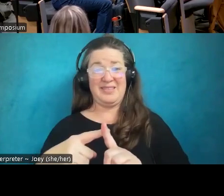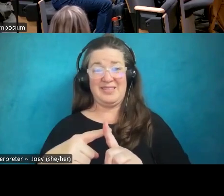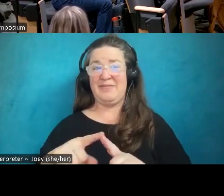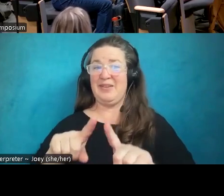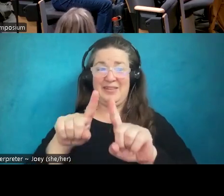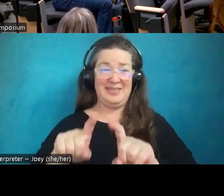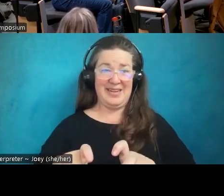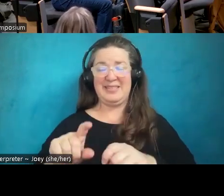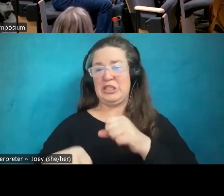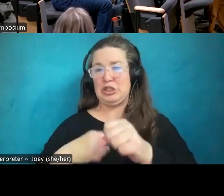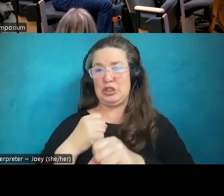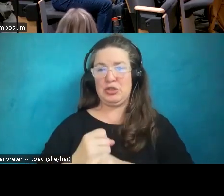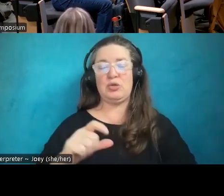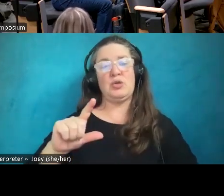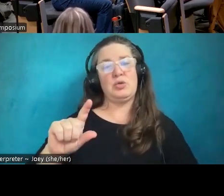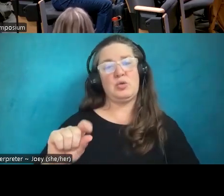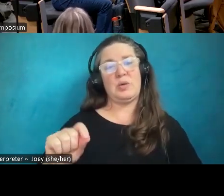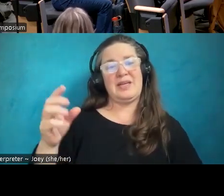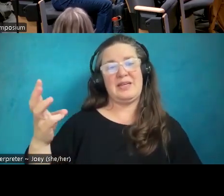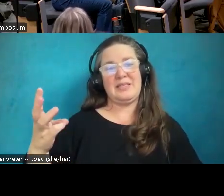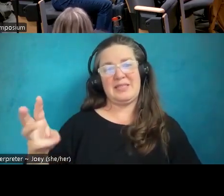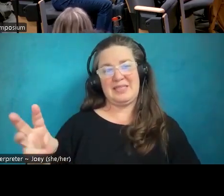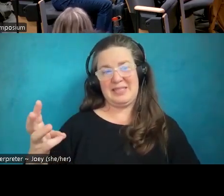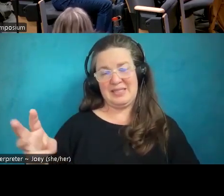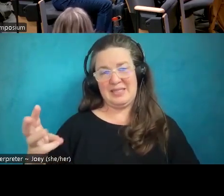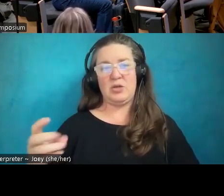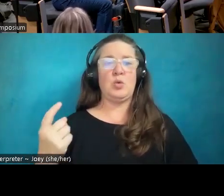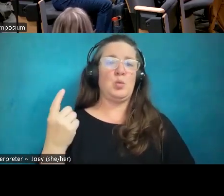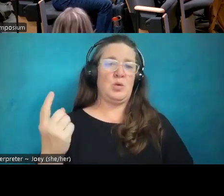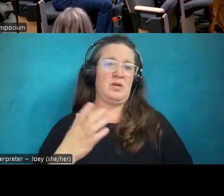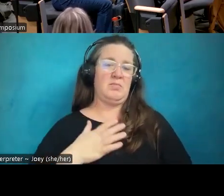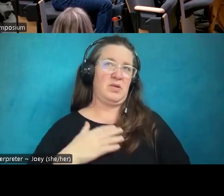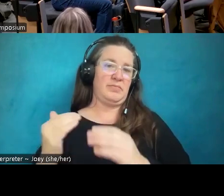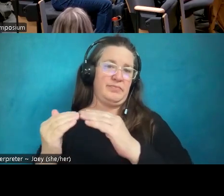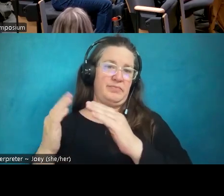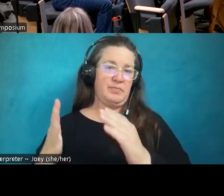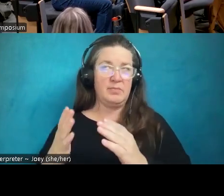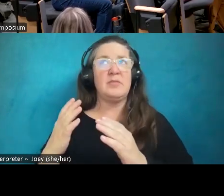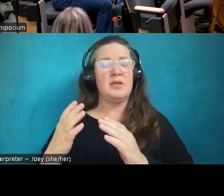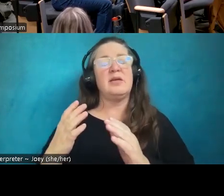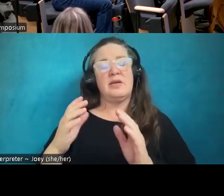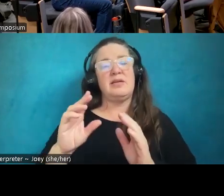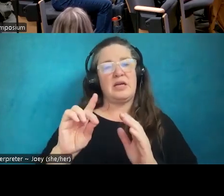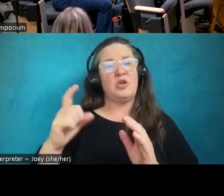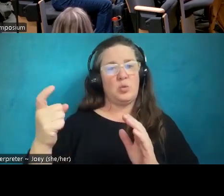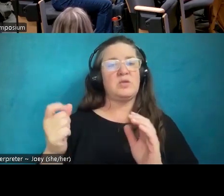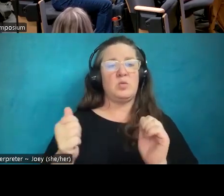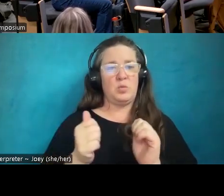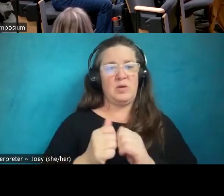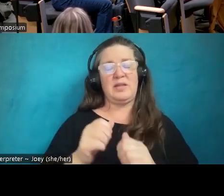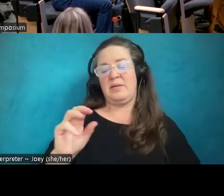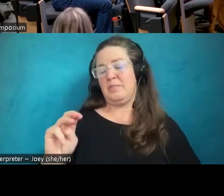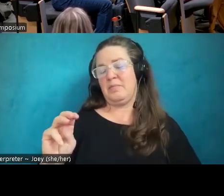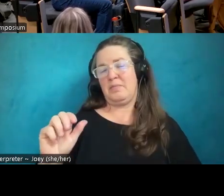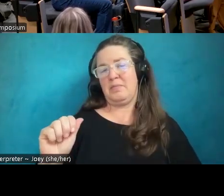methylhistamine, and one of my relatives got diagnosed with mastocytosis. So it was interesting to see the family picture. It's not just one picture